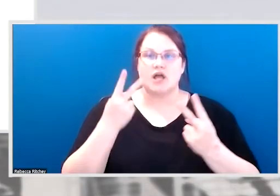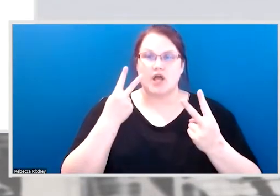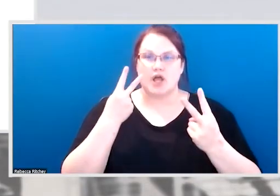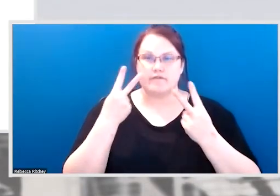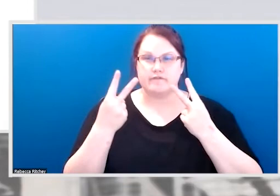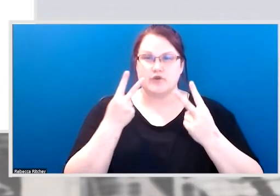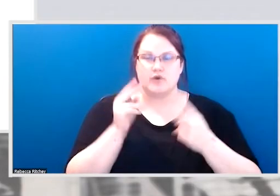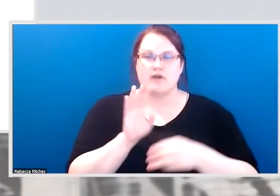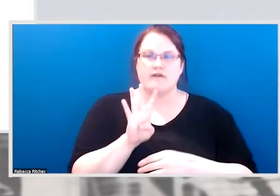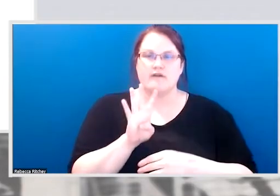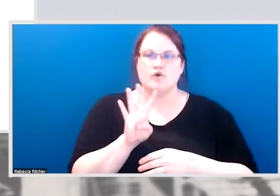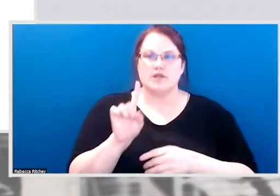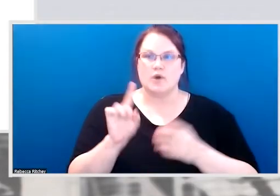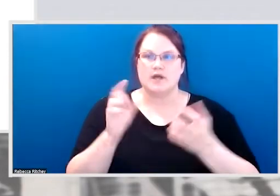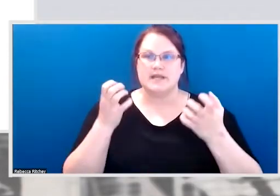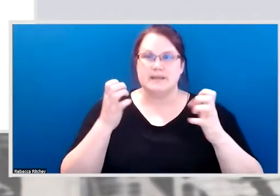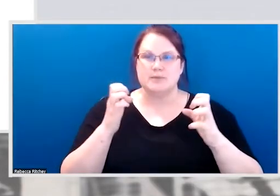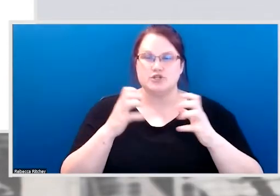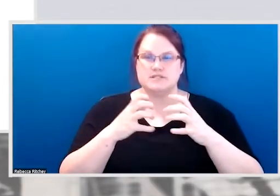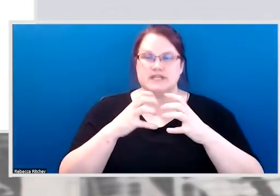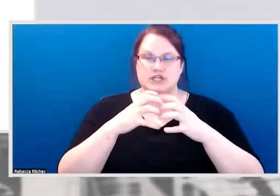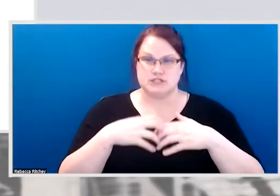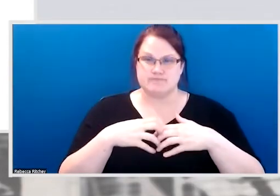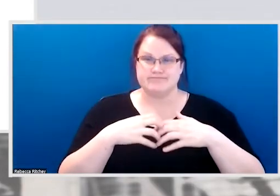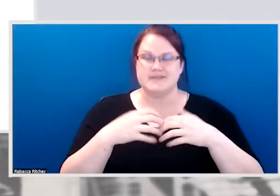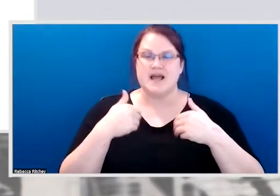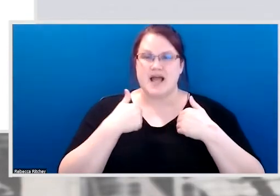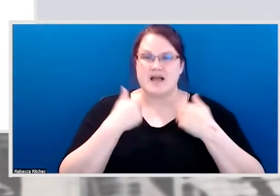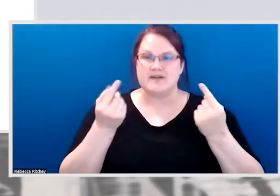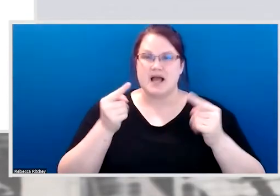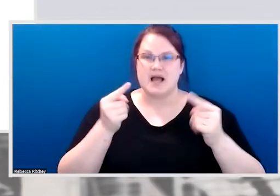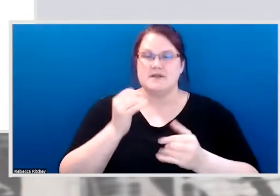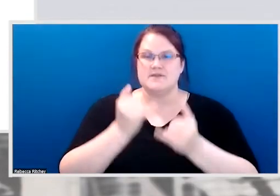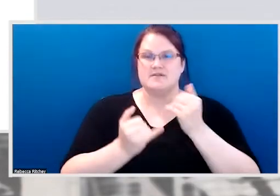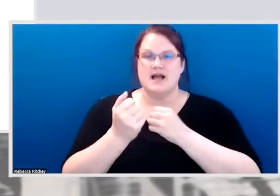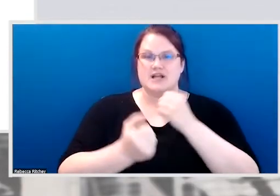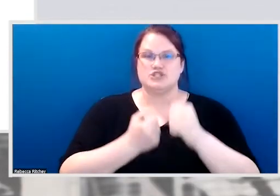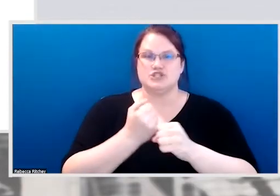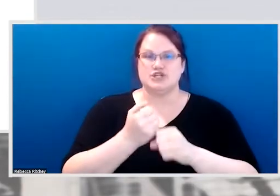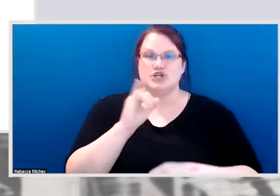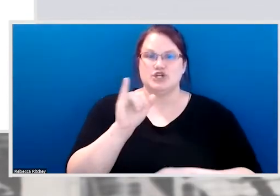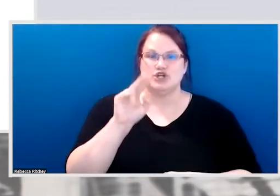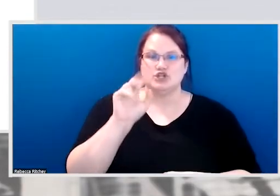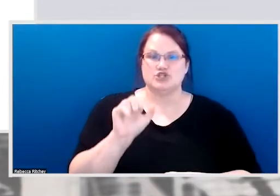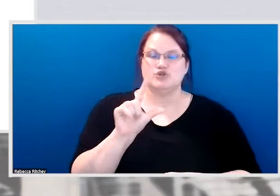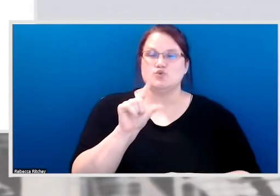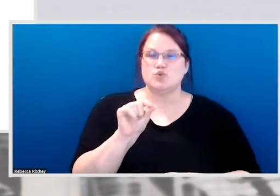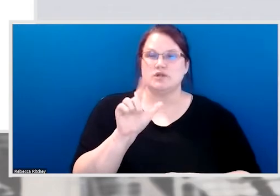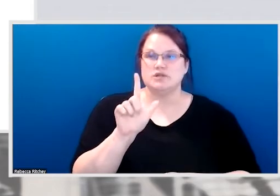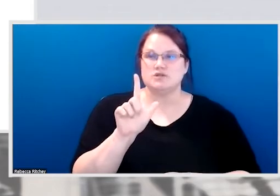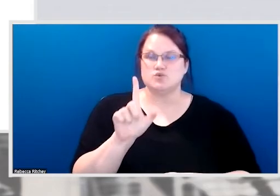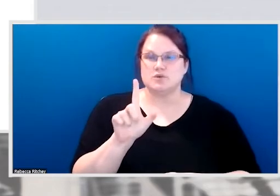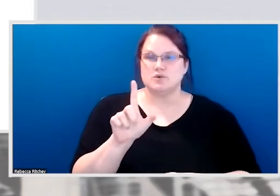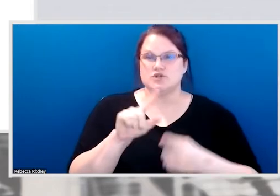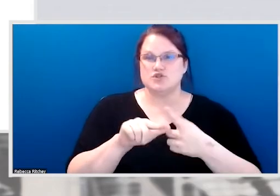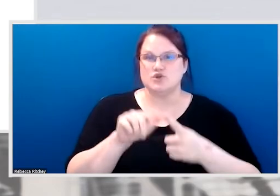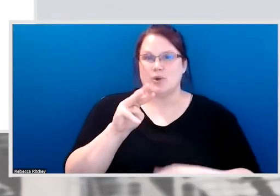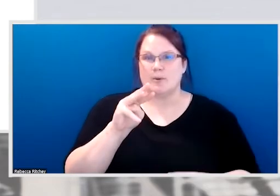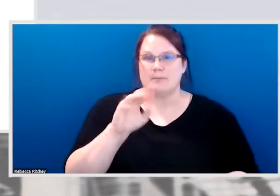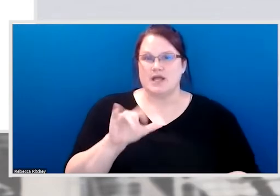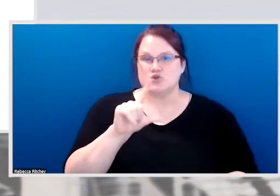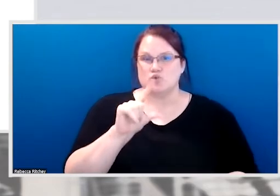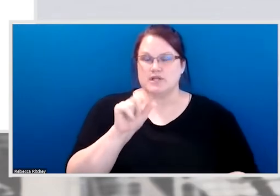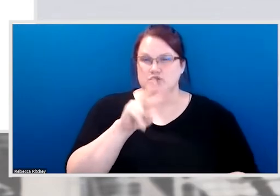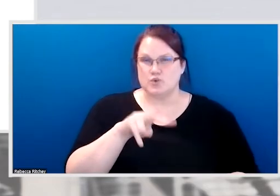where 41 emergency demolitions have occurred in the last year from June 2021 through May 2022.